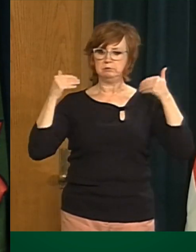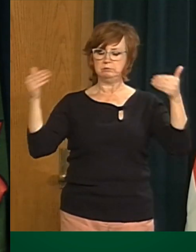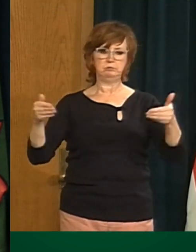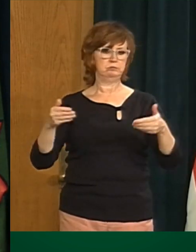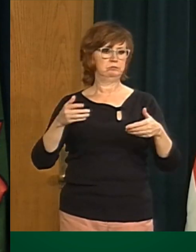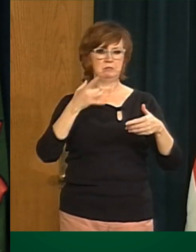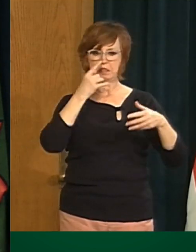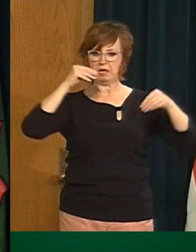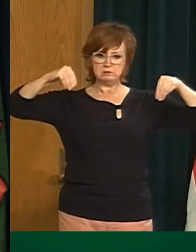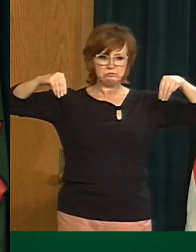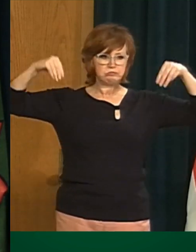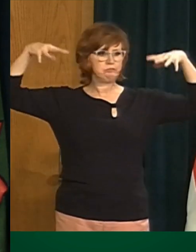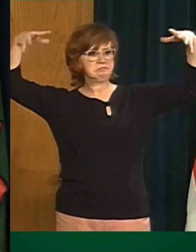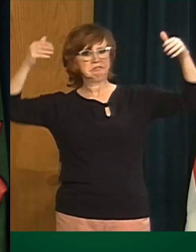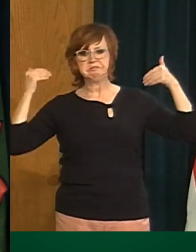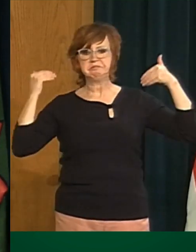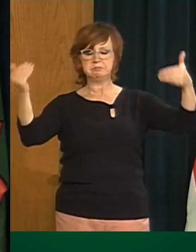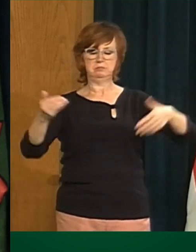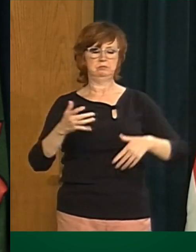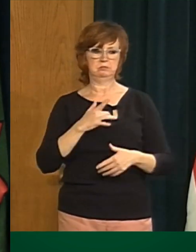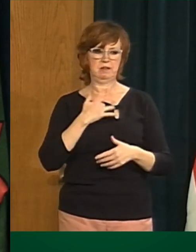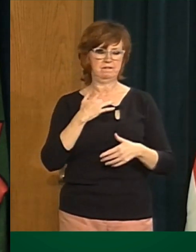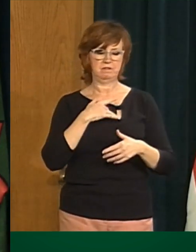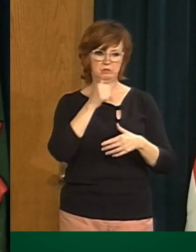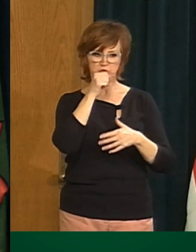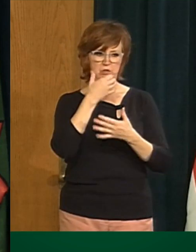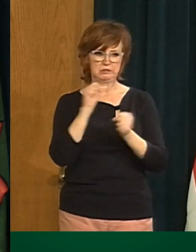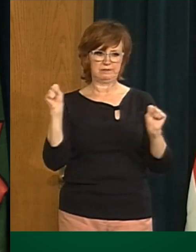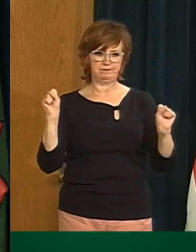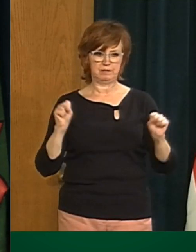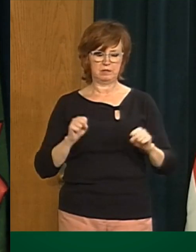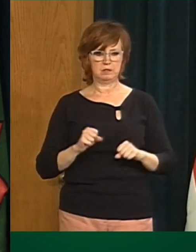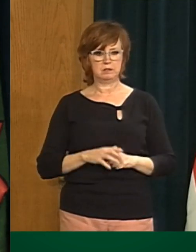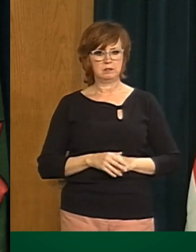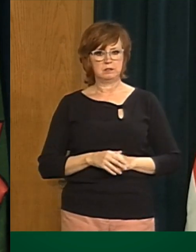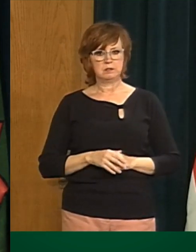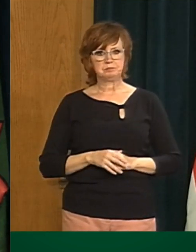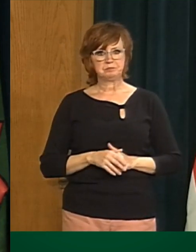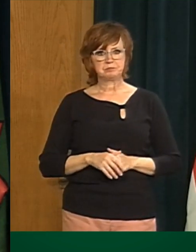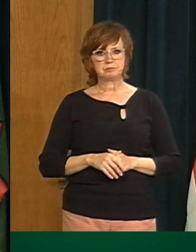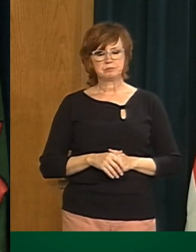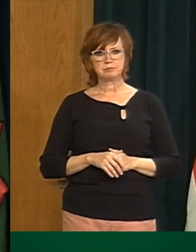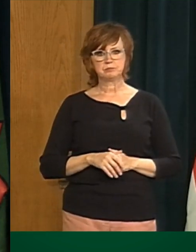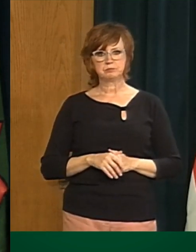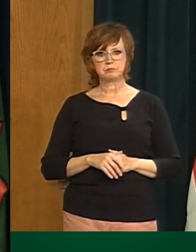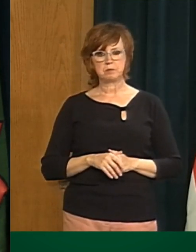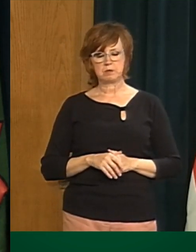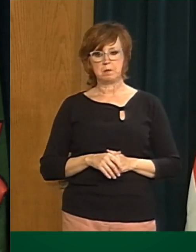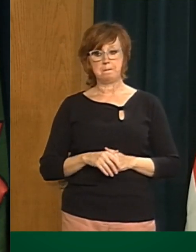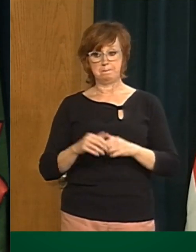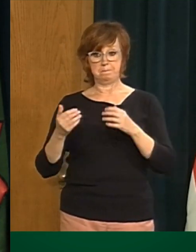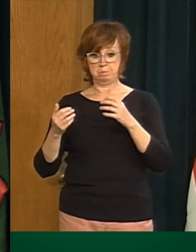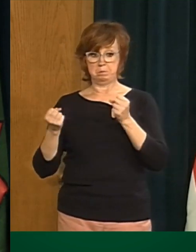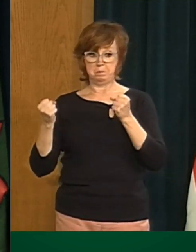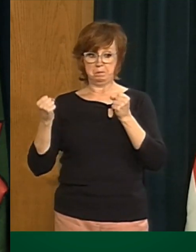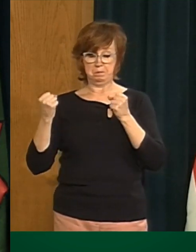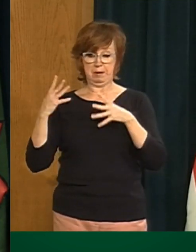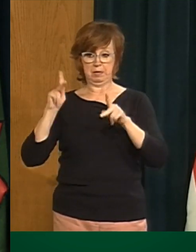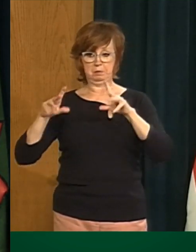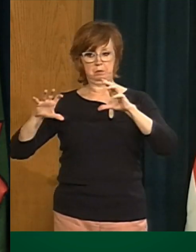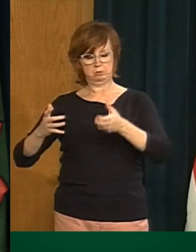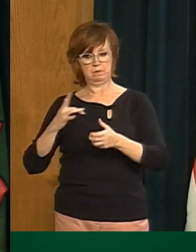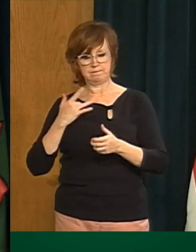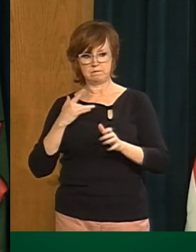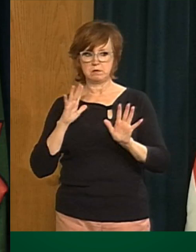switch on the Saskatchewan economy. I am much more of the view, and I think many are, that we need to